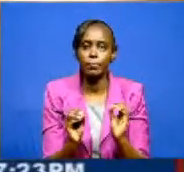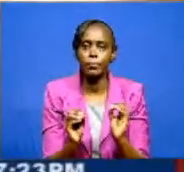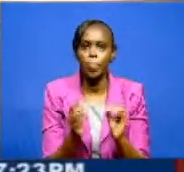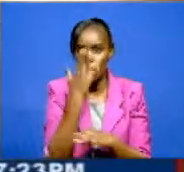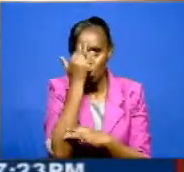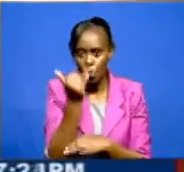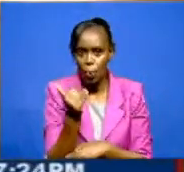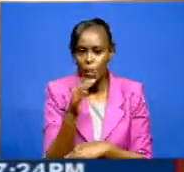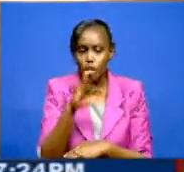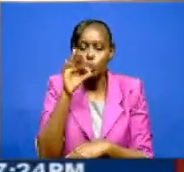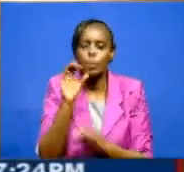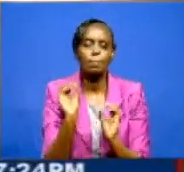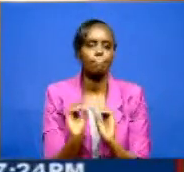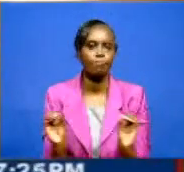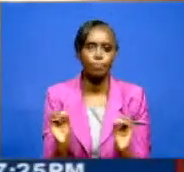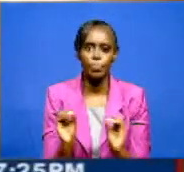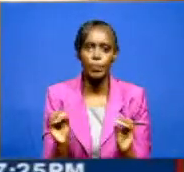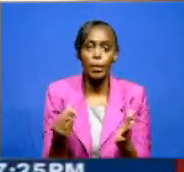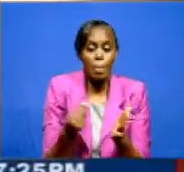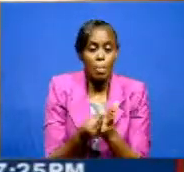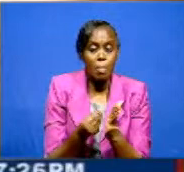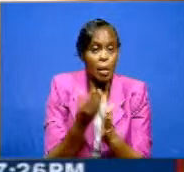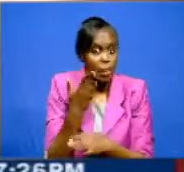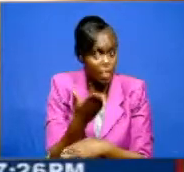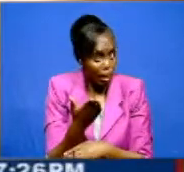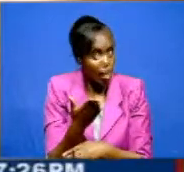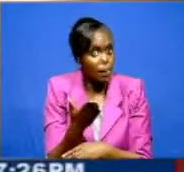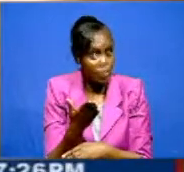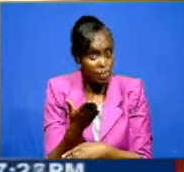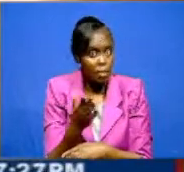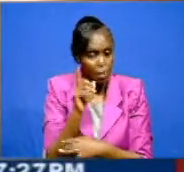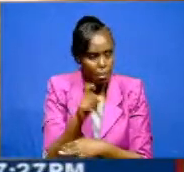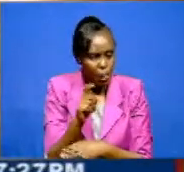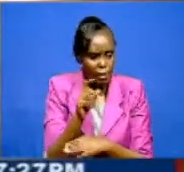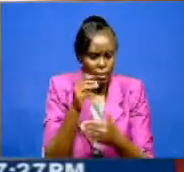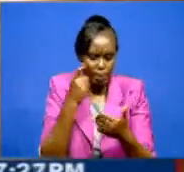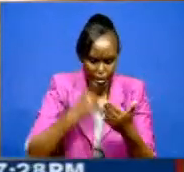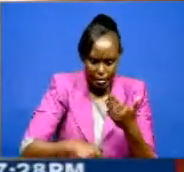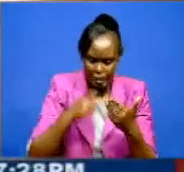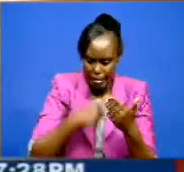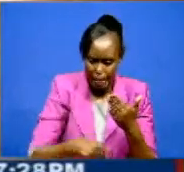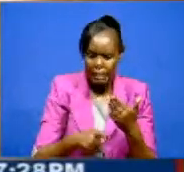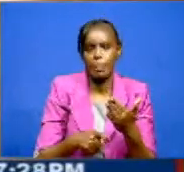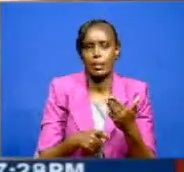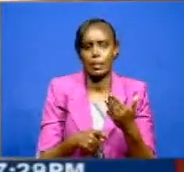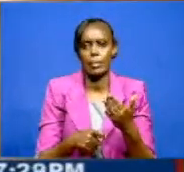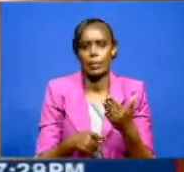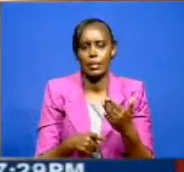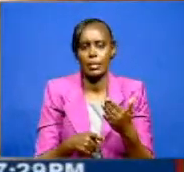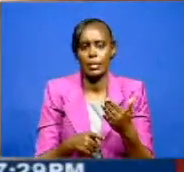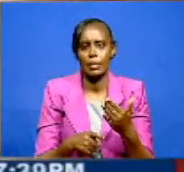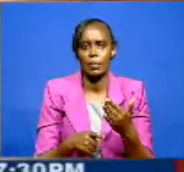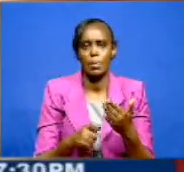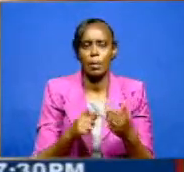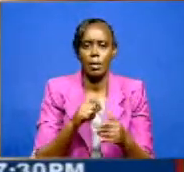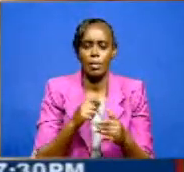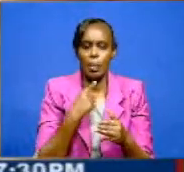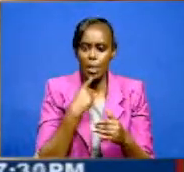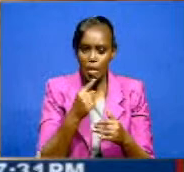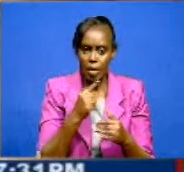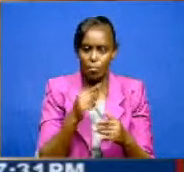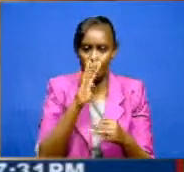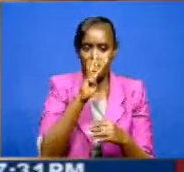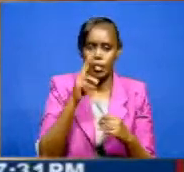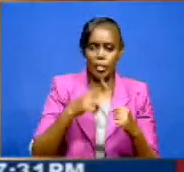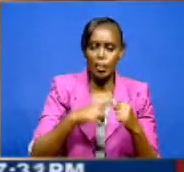Because it's not their choice. If the money is due, it should be deducted. Otherwise, Mr. Speaker, we should authorize all